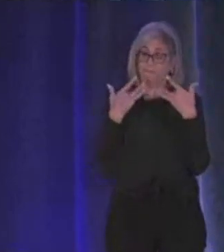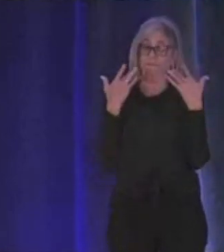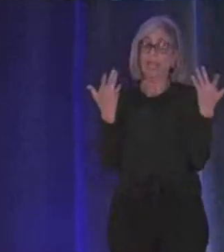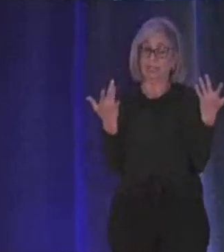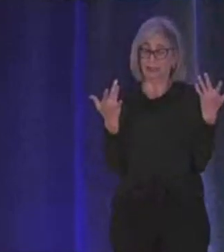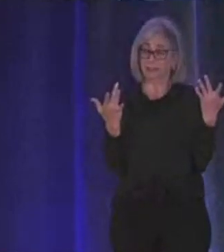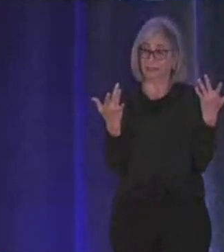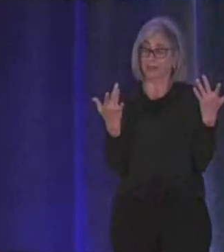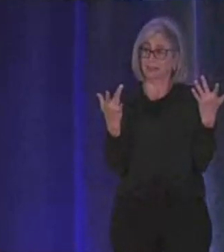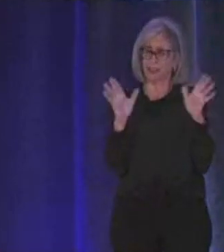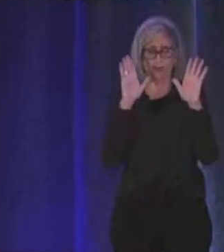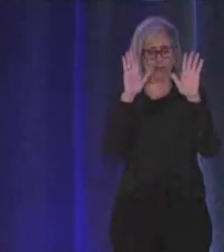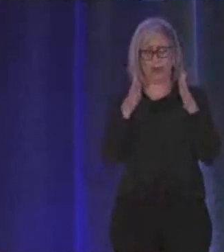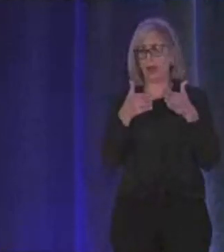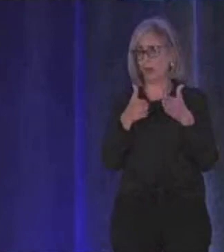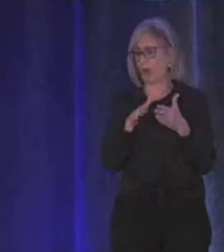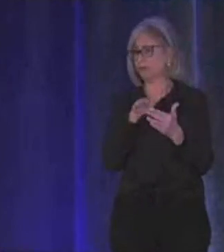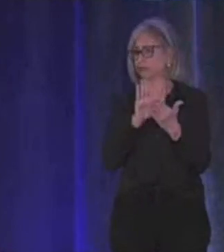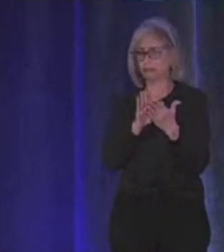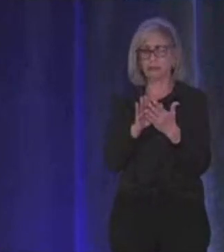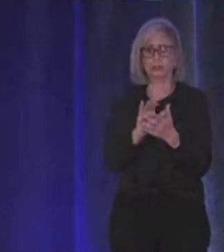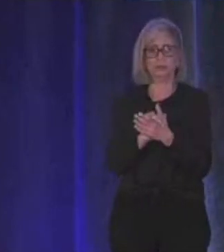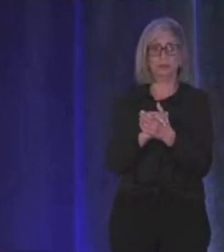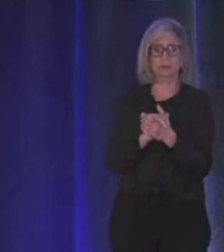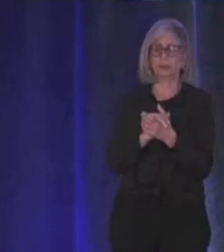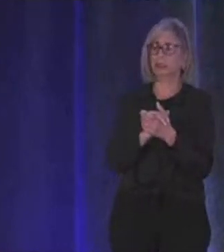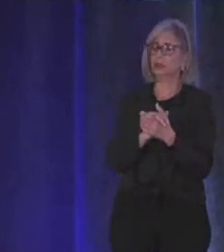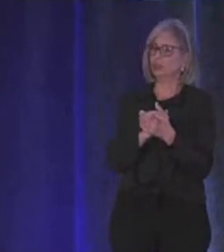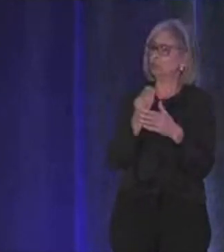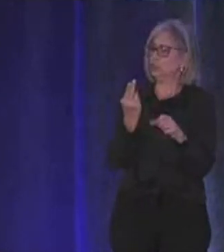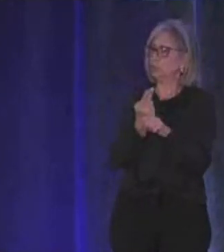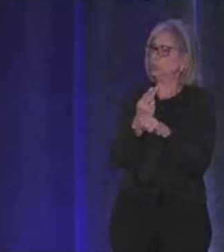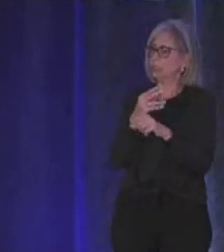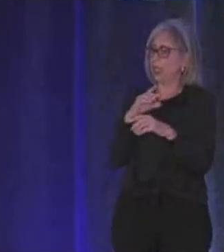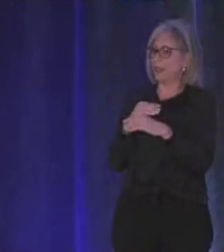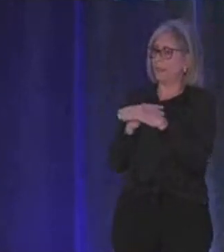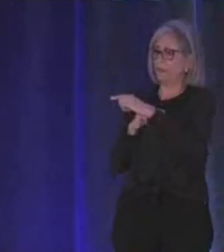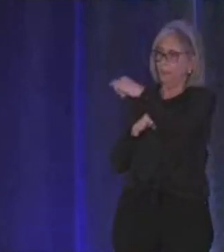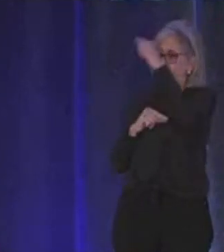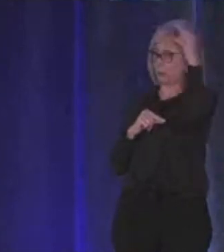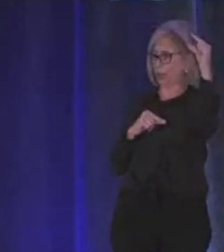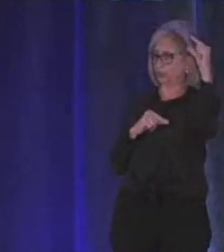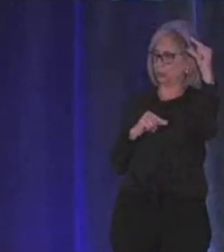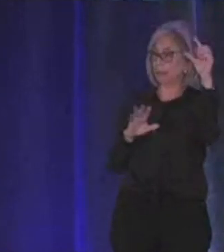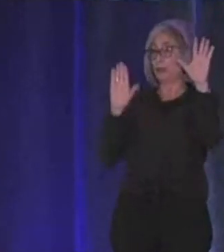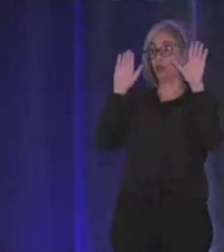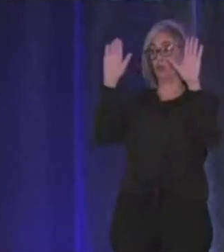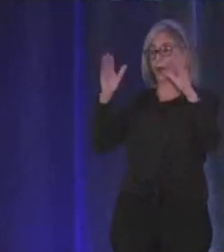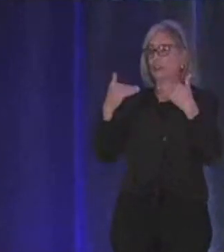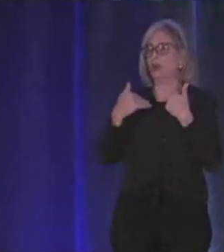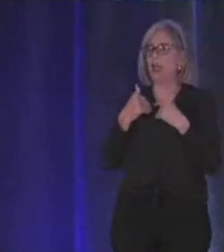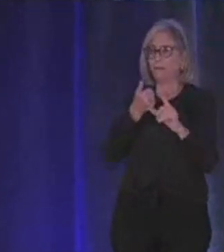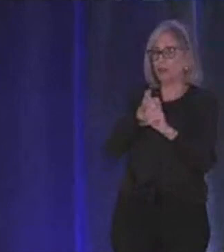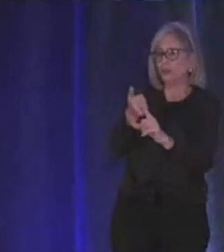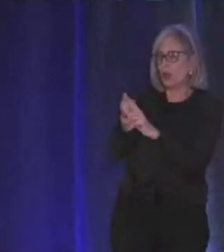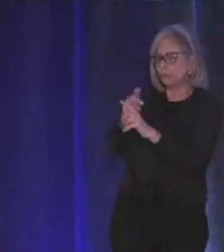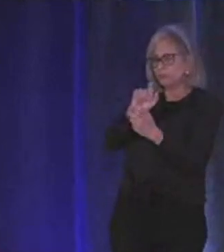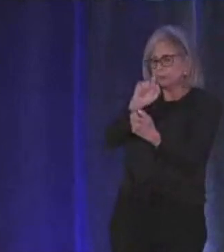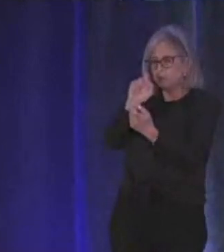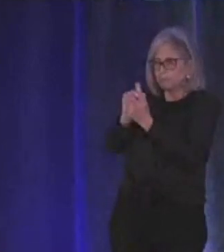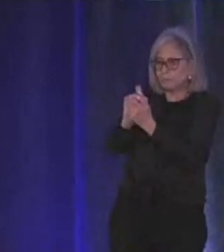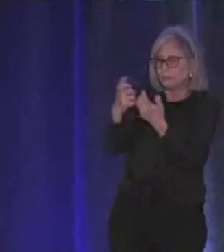can use custom event in the browser. However, I think it would be really great to have like your own custom